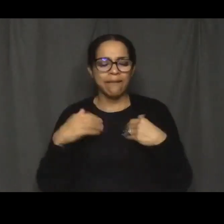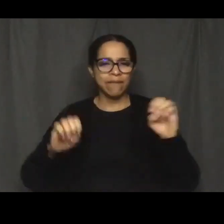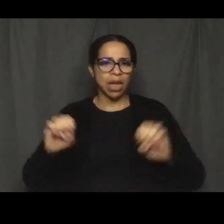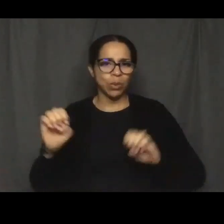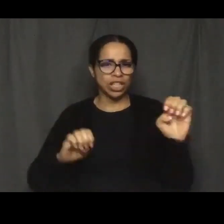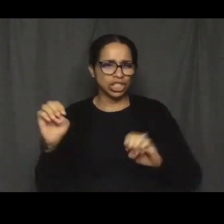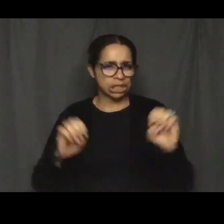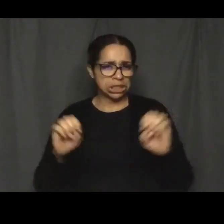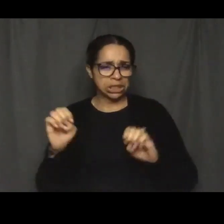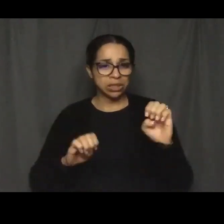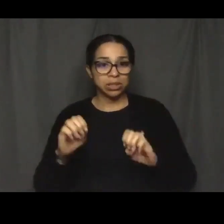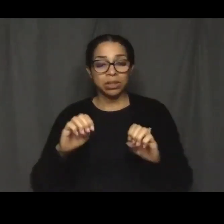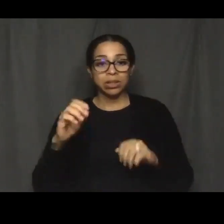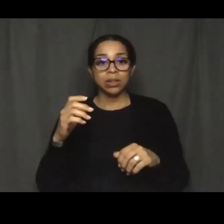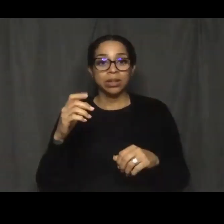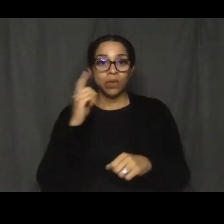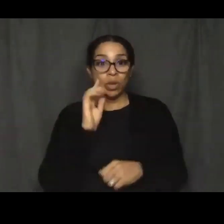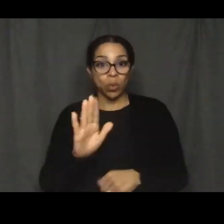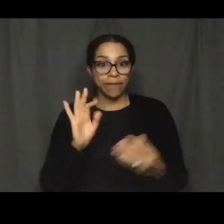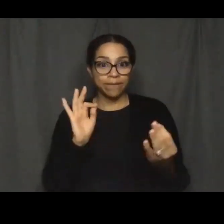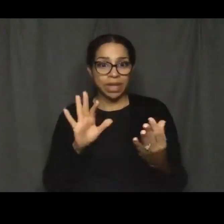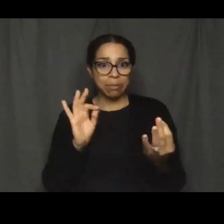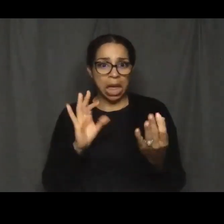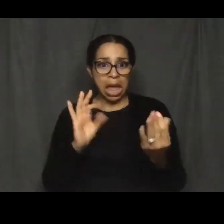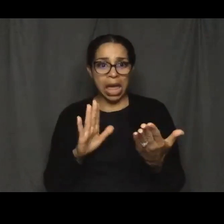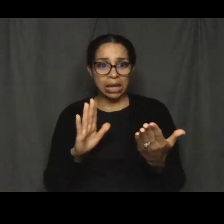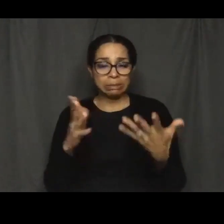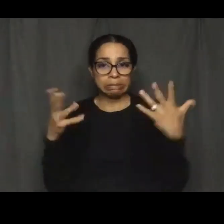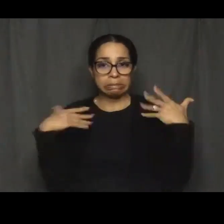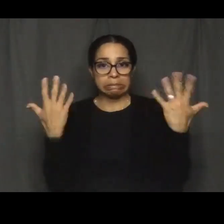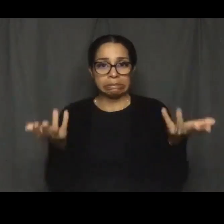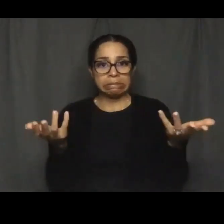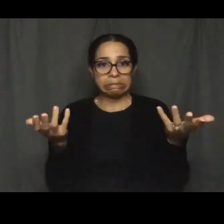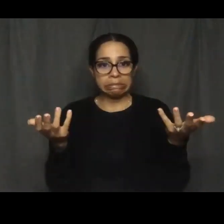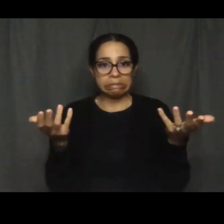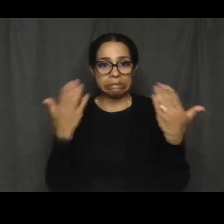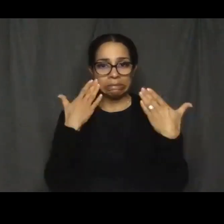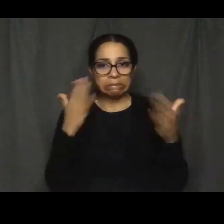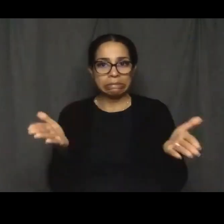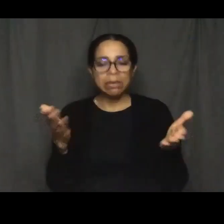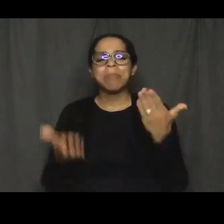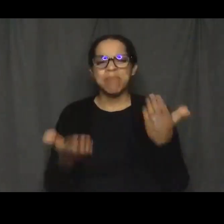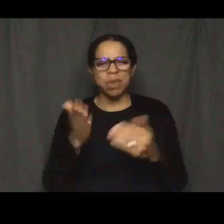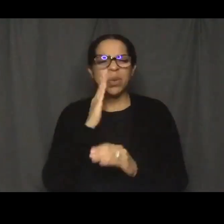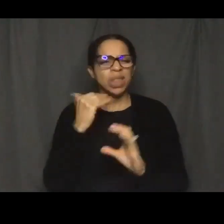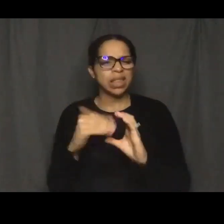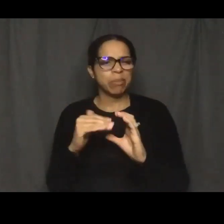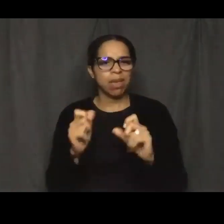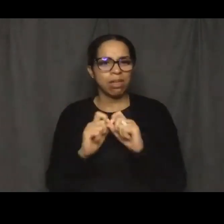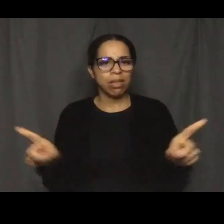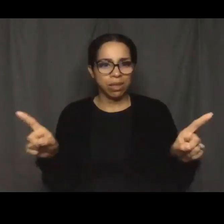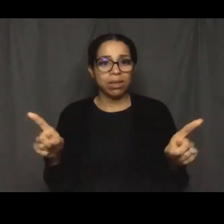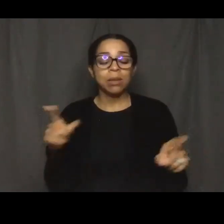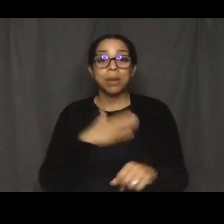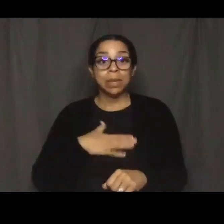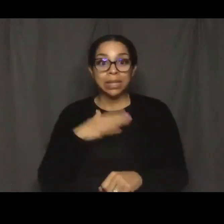some sort for providing feedback, but I don't really know what that is. So we might email it out to you, but please be sure to pick